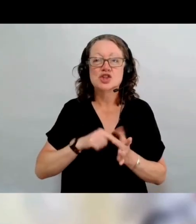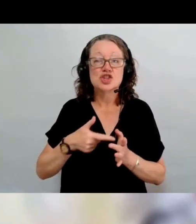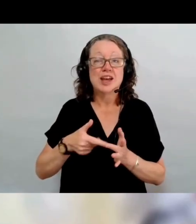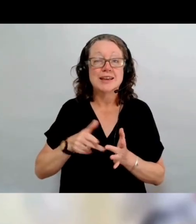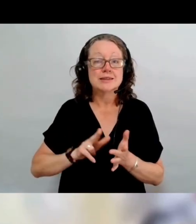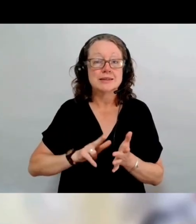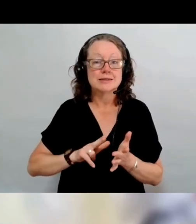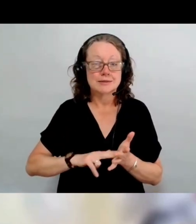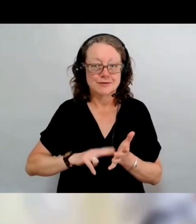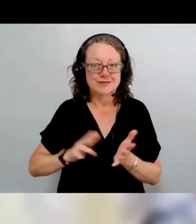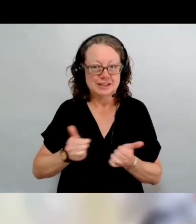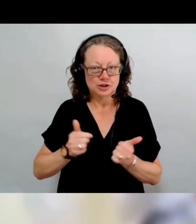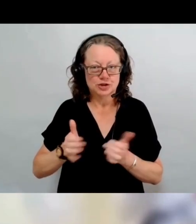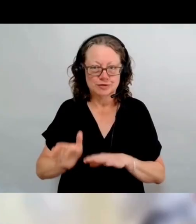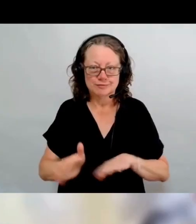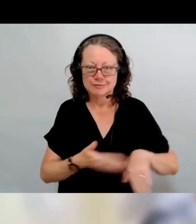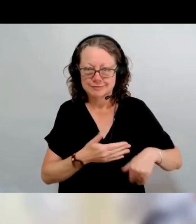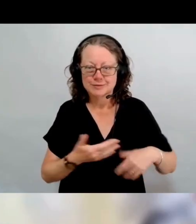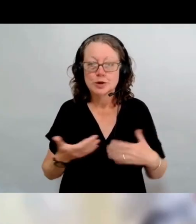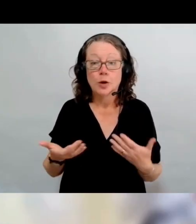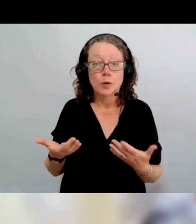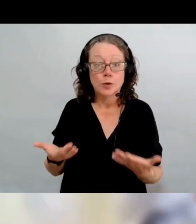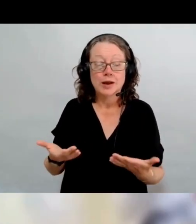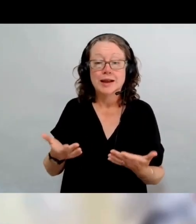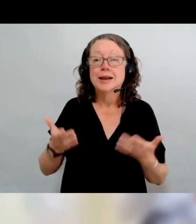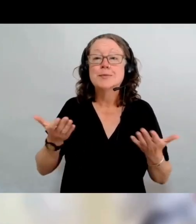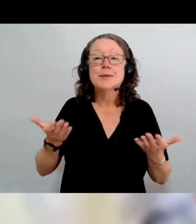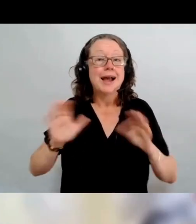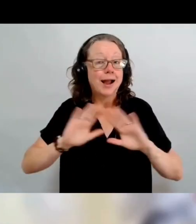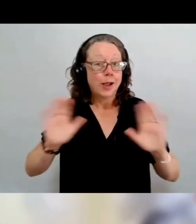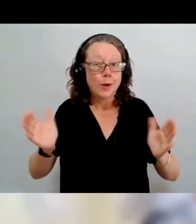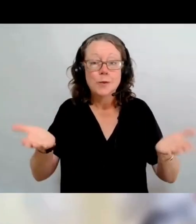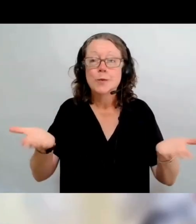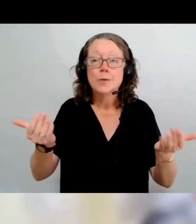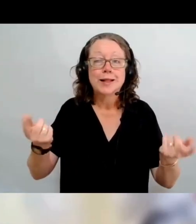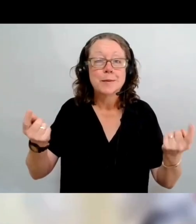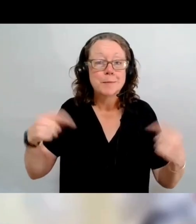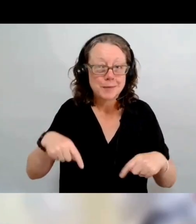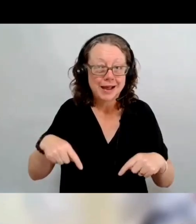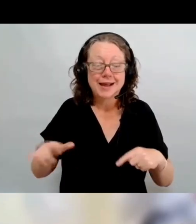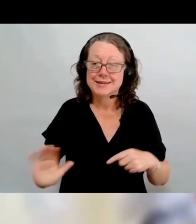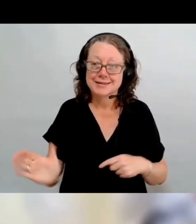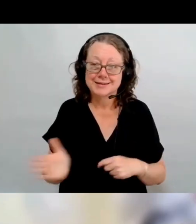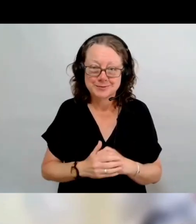ready to start now. So hello and welcome back, everybody.